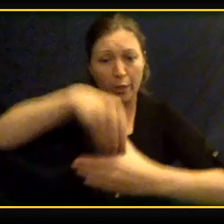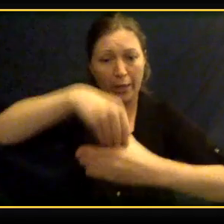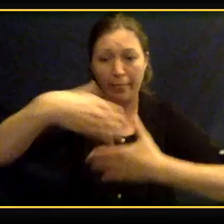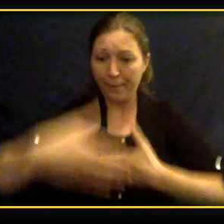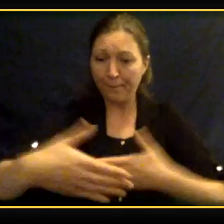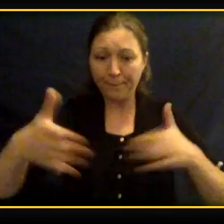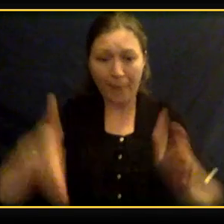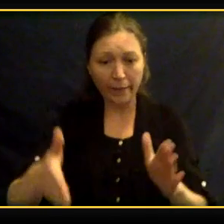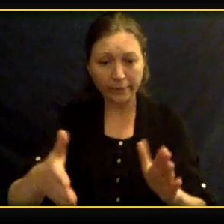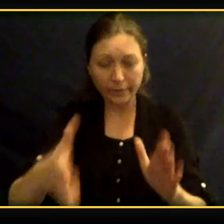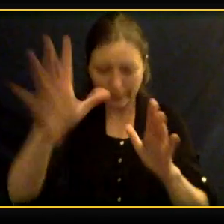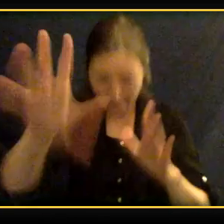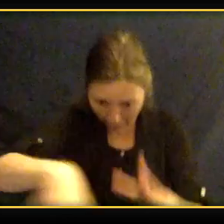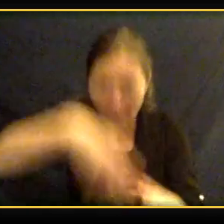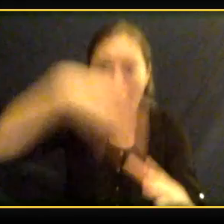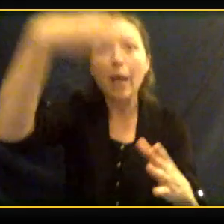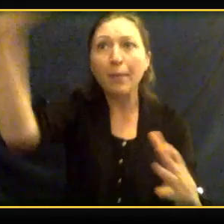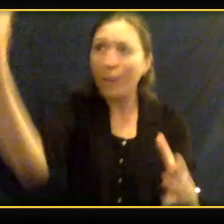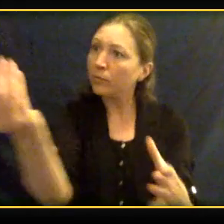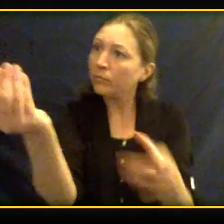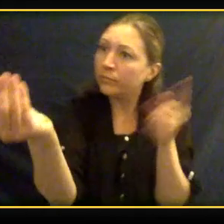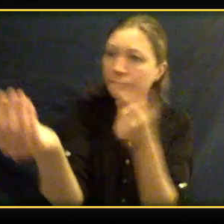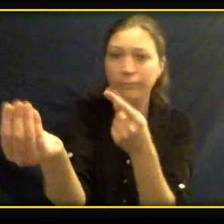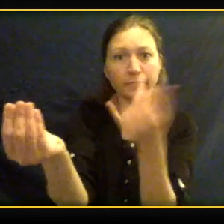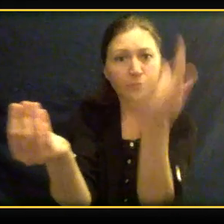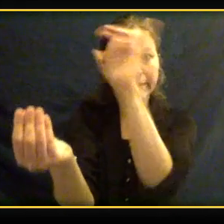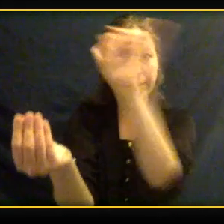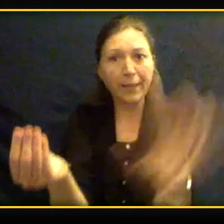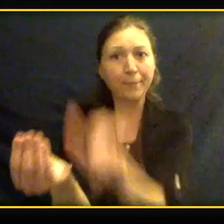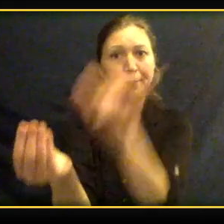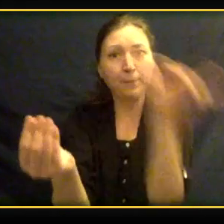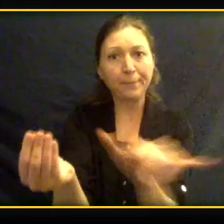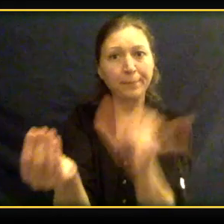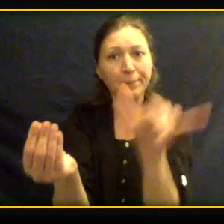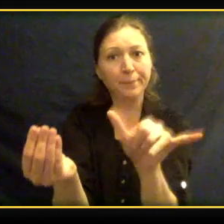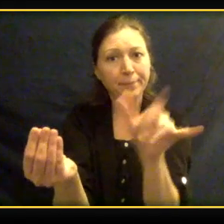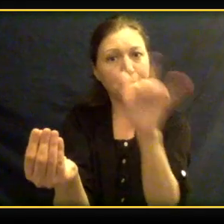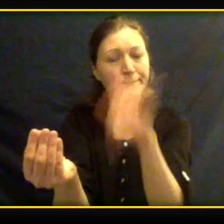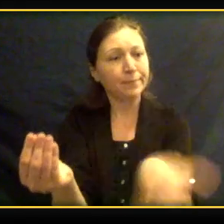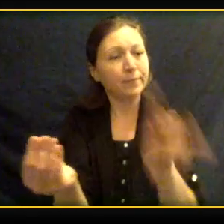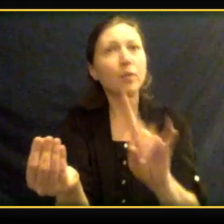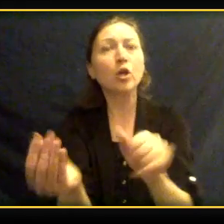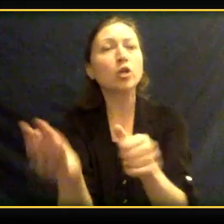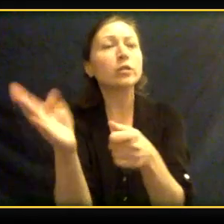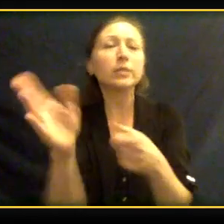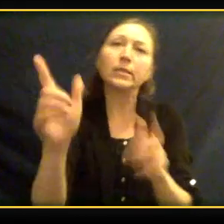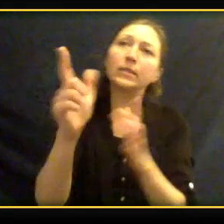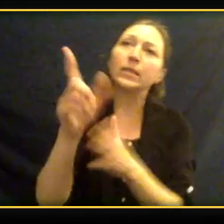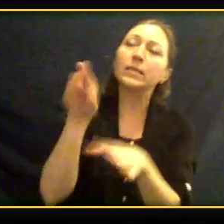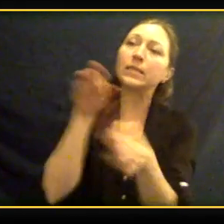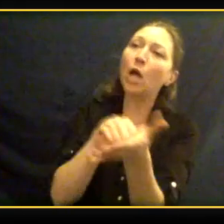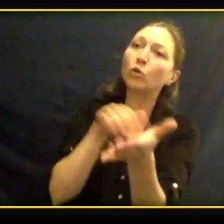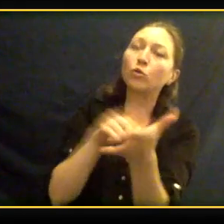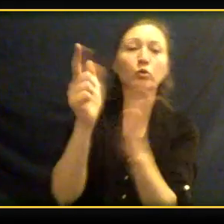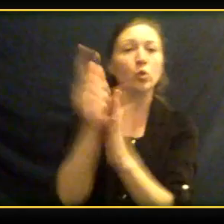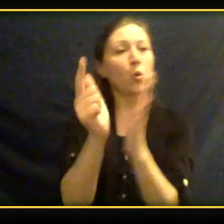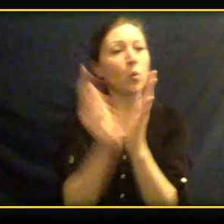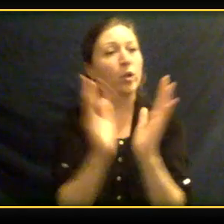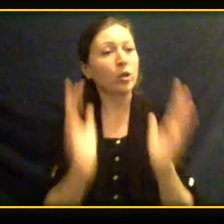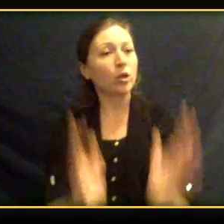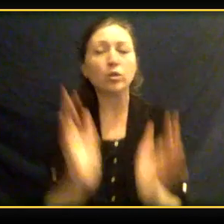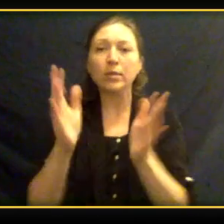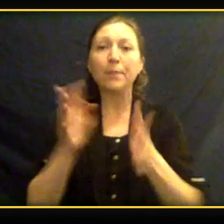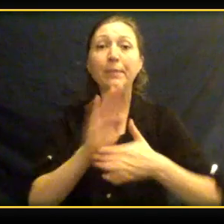same. And there's doctors and there's lawyers and business executives, and they're all made out